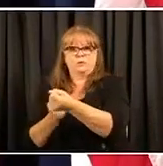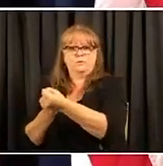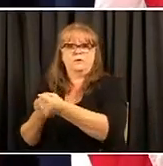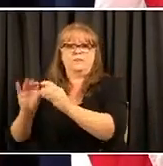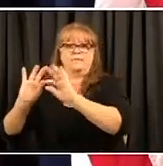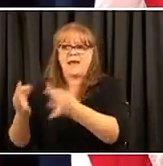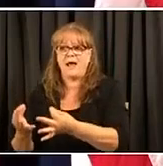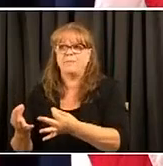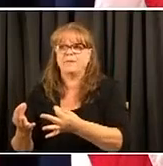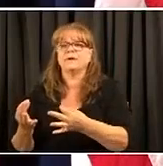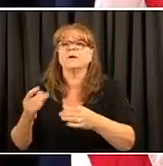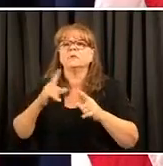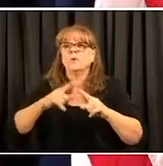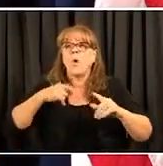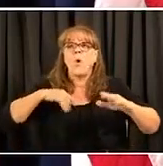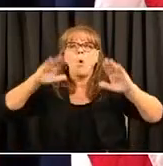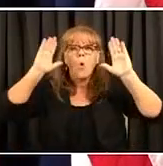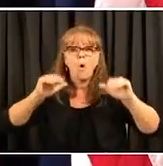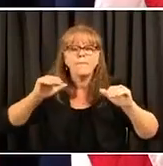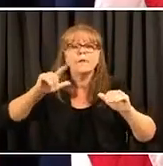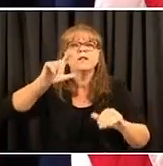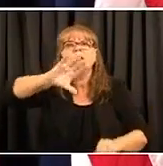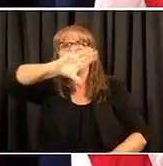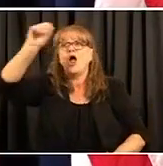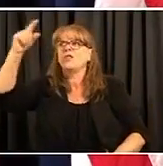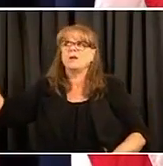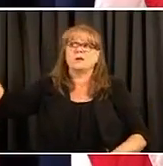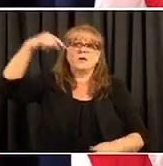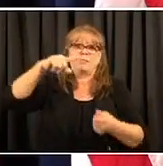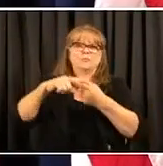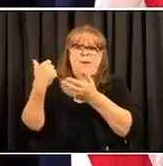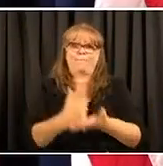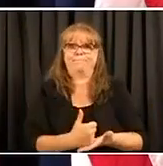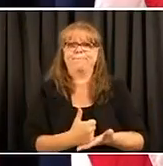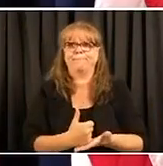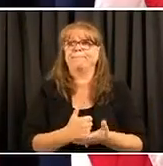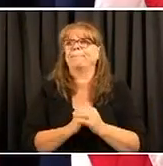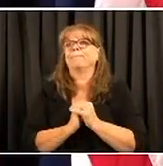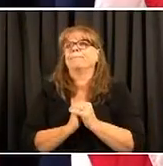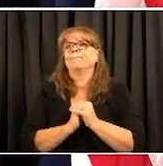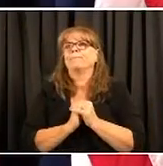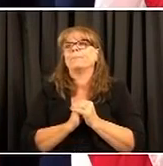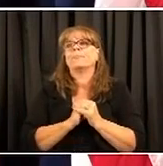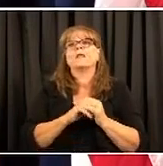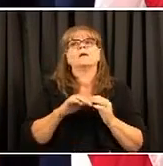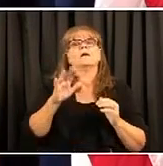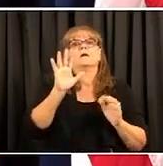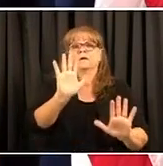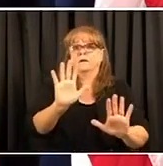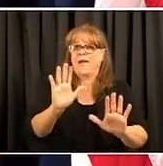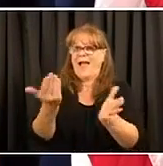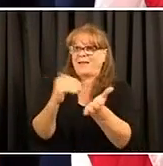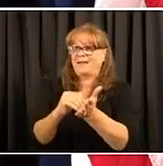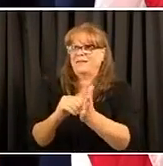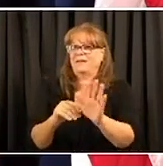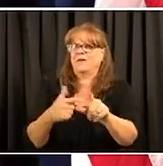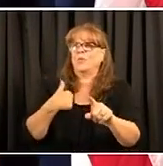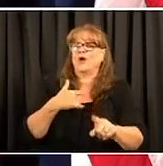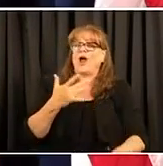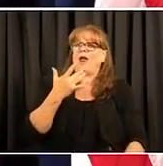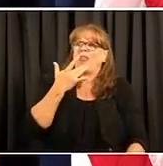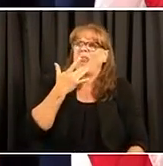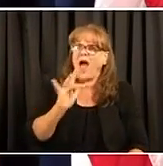evacuate. We are in some ways, just by luck, more fortunate than our friends in Oregon and